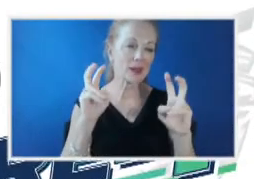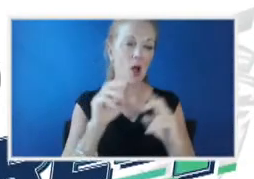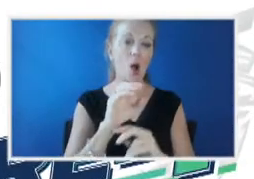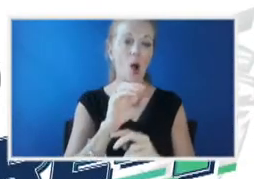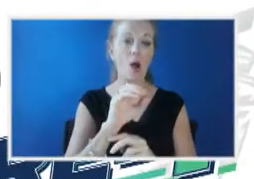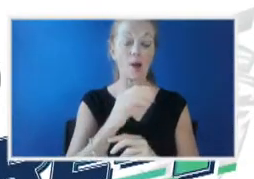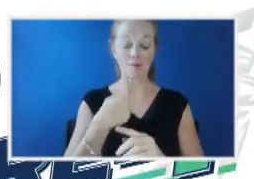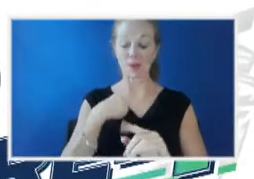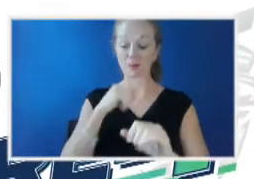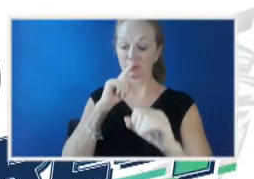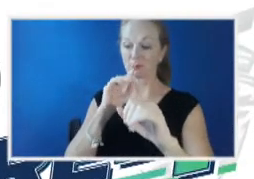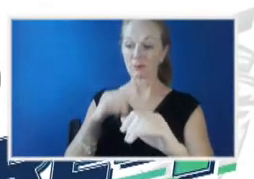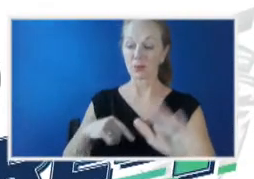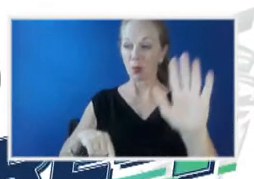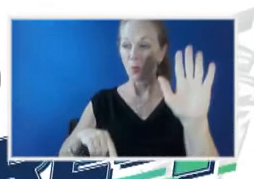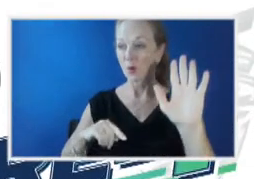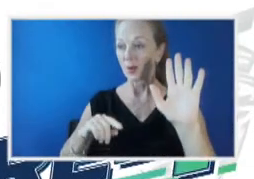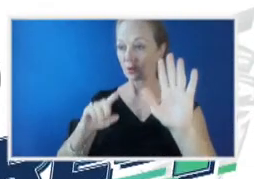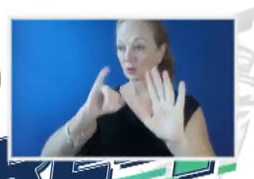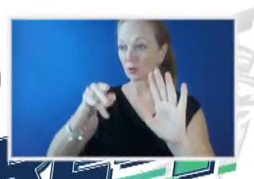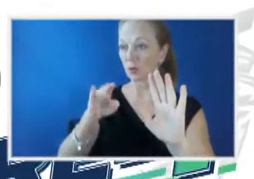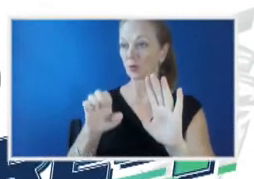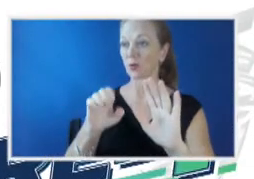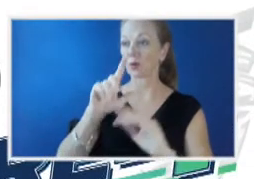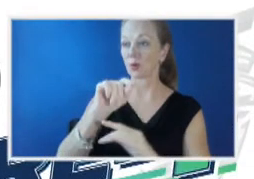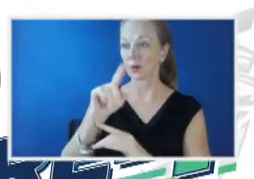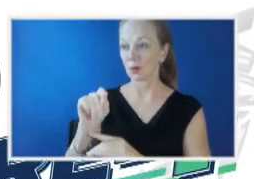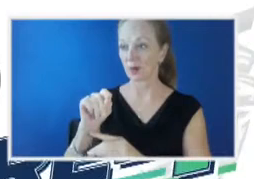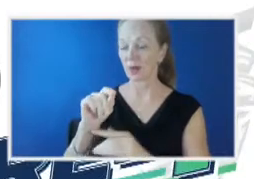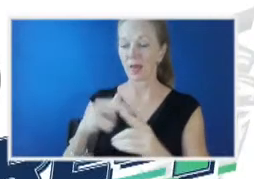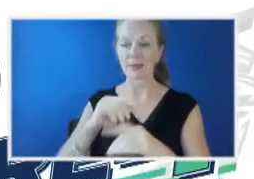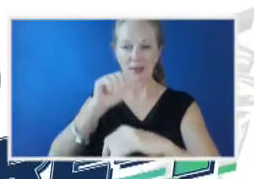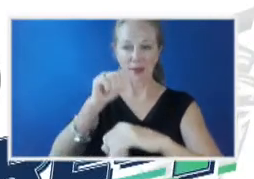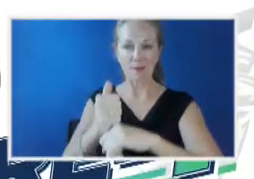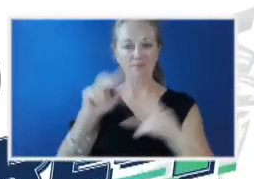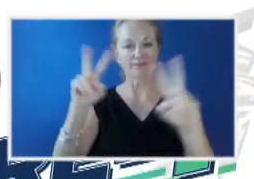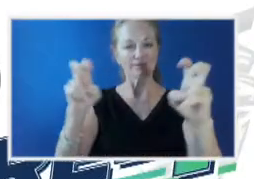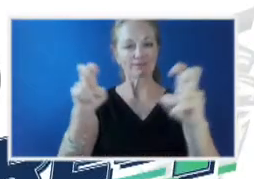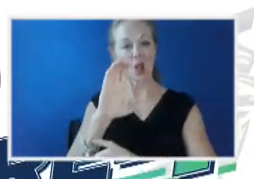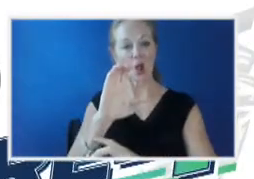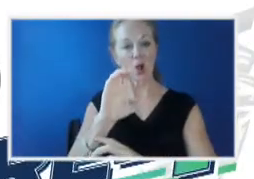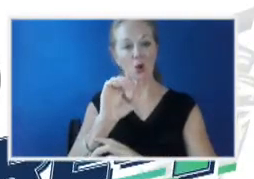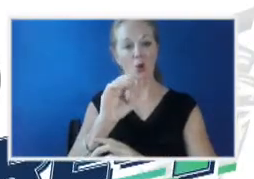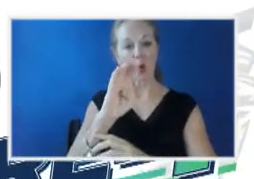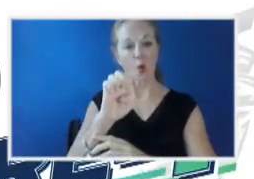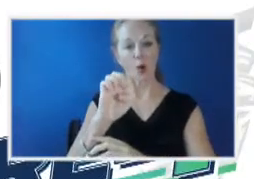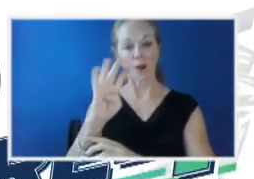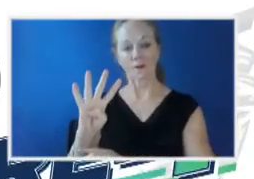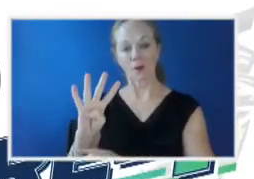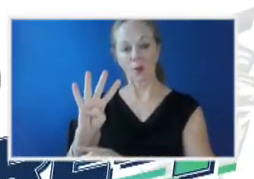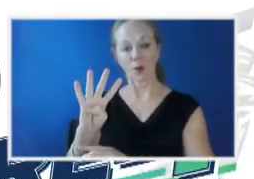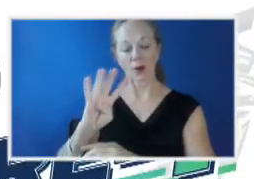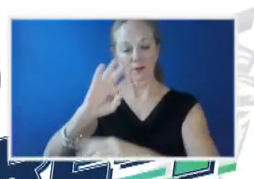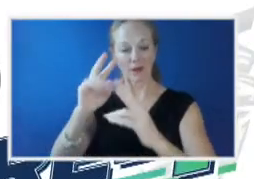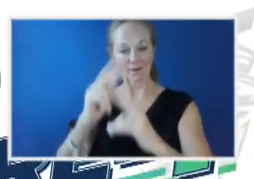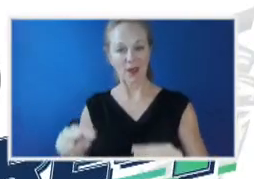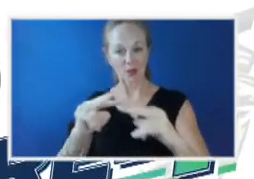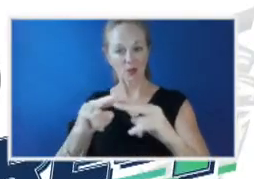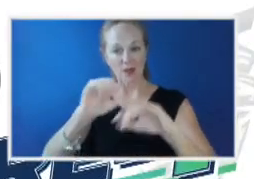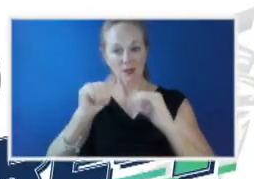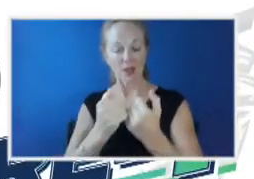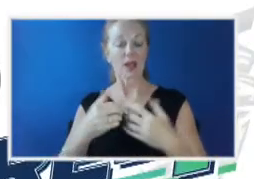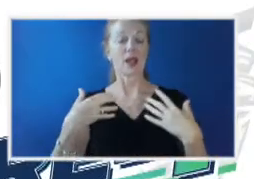June of 2020, implemented my core four values within our agency, and that includes employee